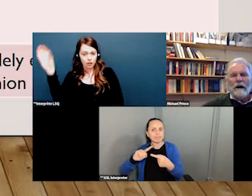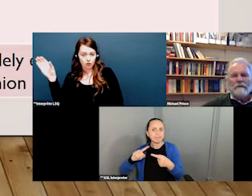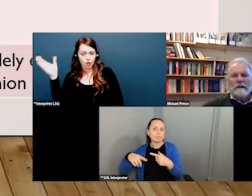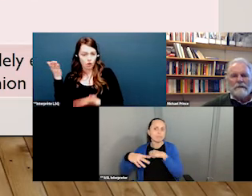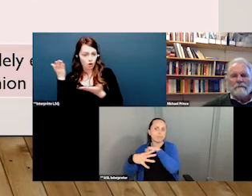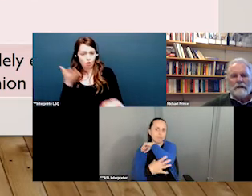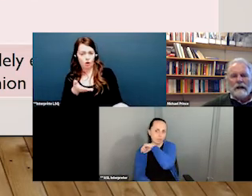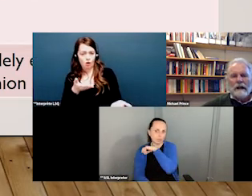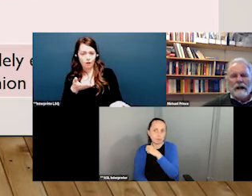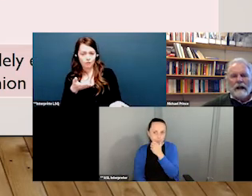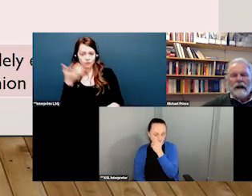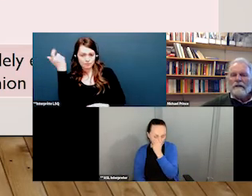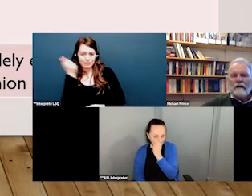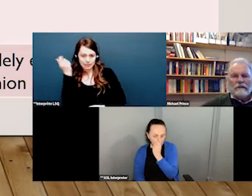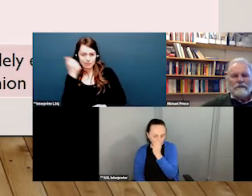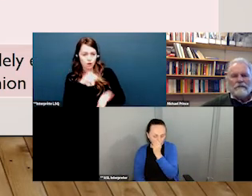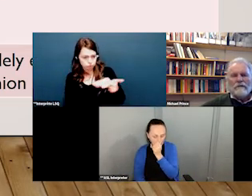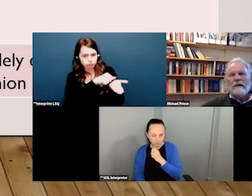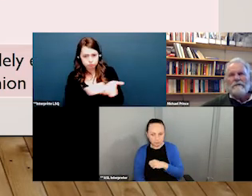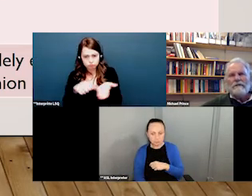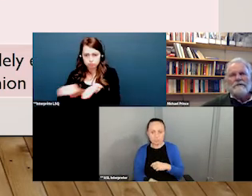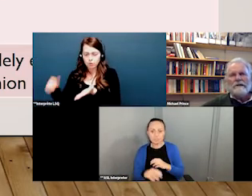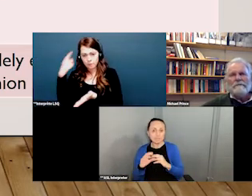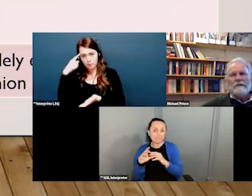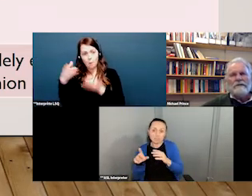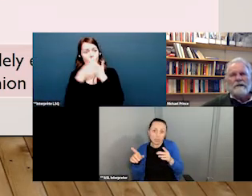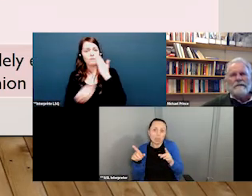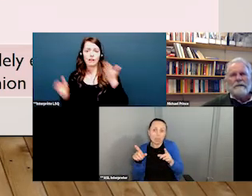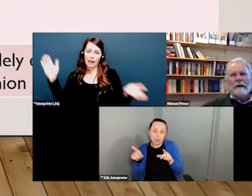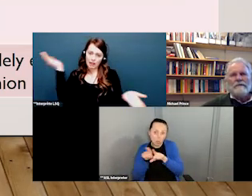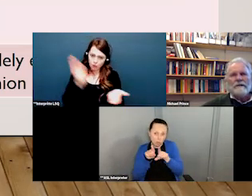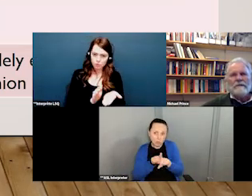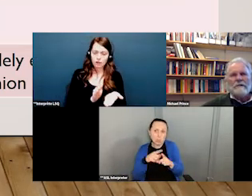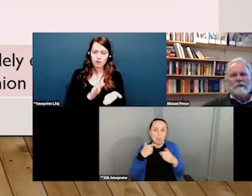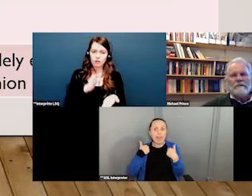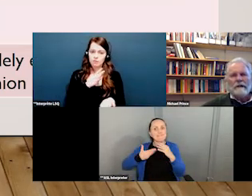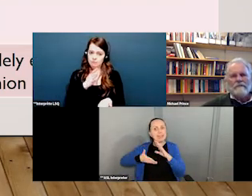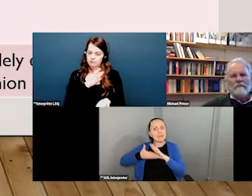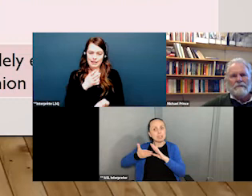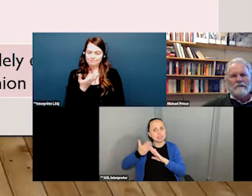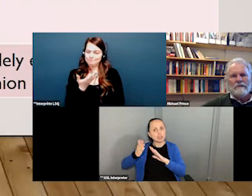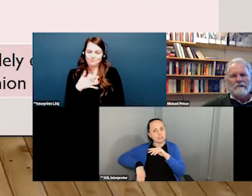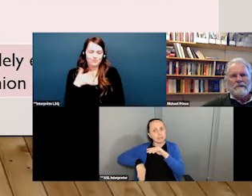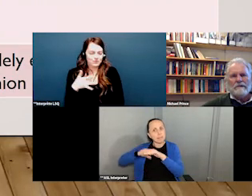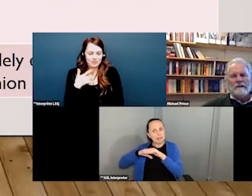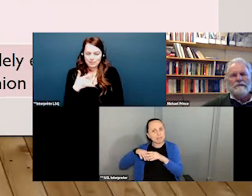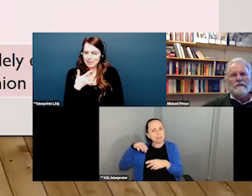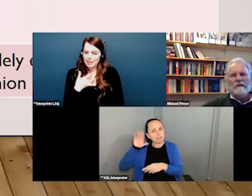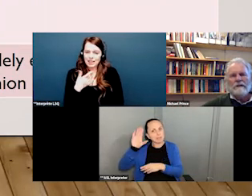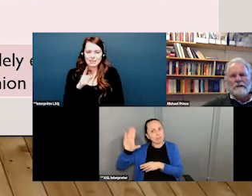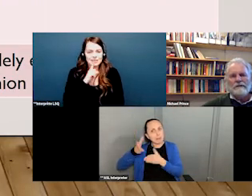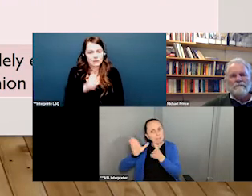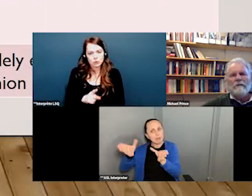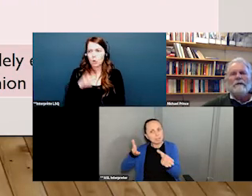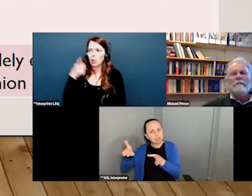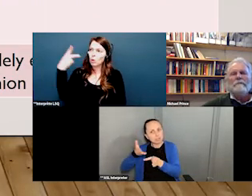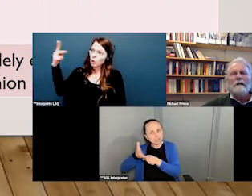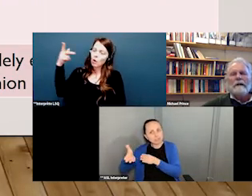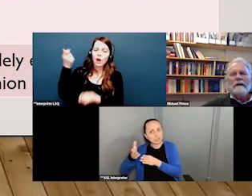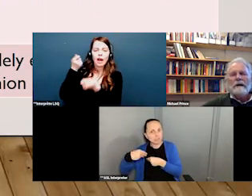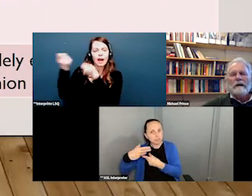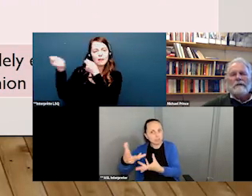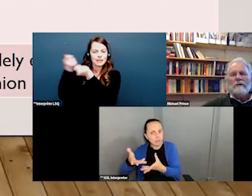reduce poverty. And there's no doubt there's the administrative capacity within the federal public service to deliver such a